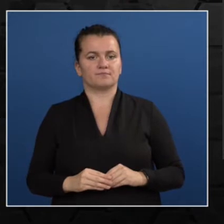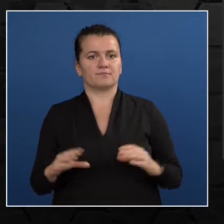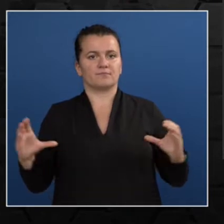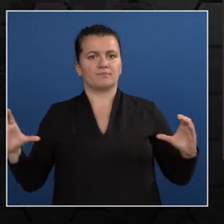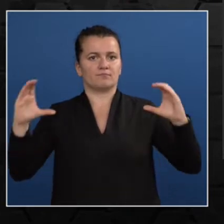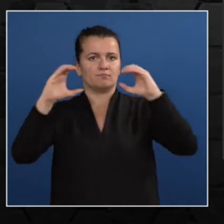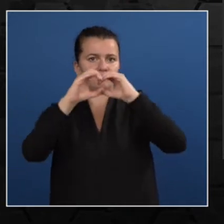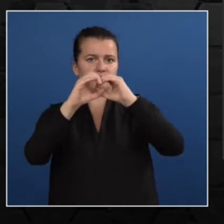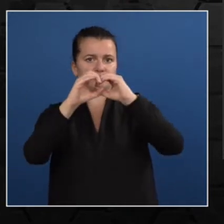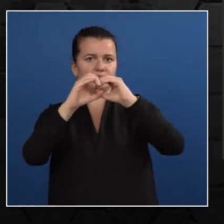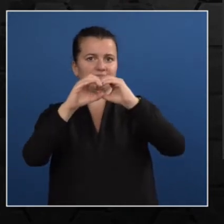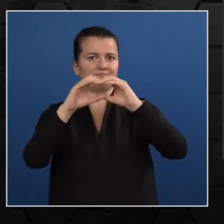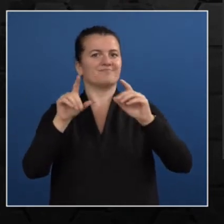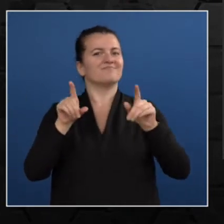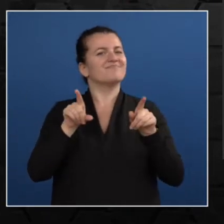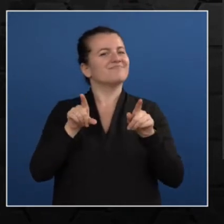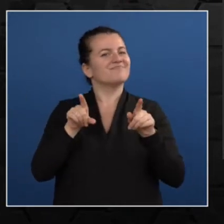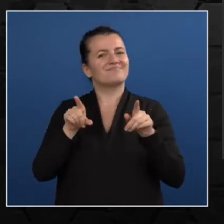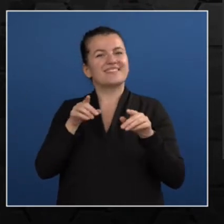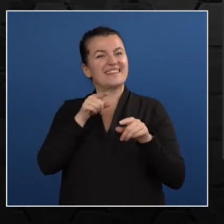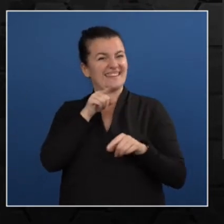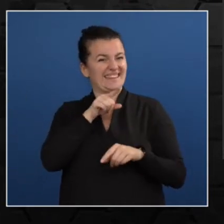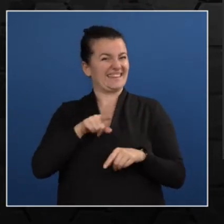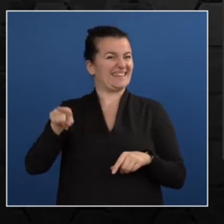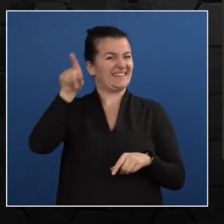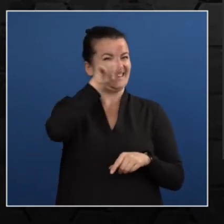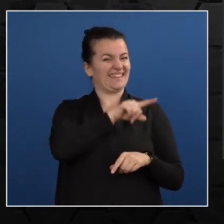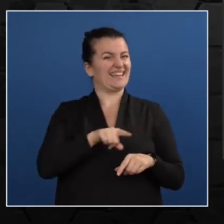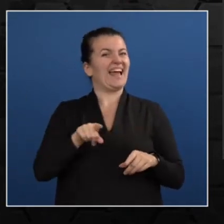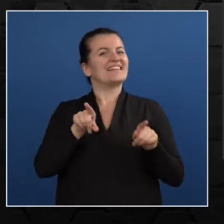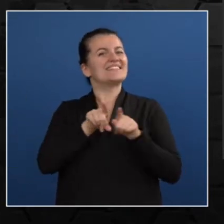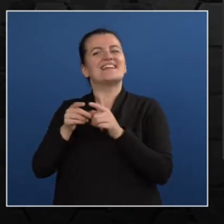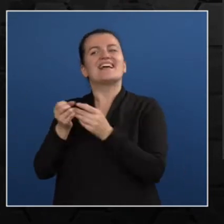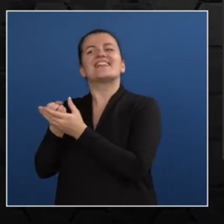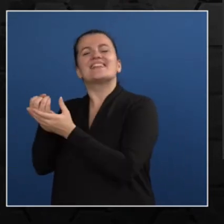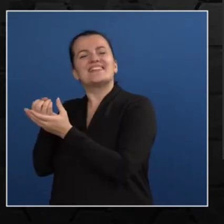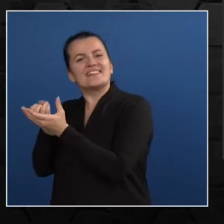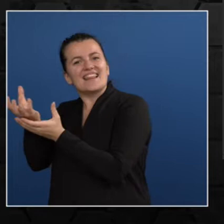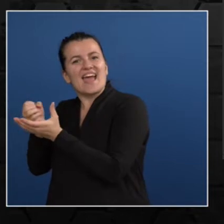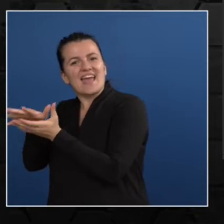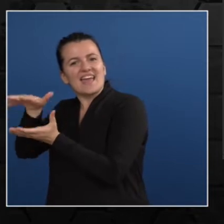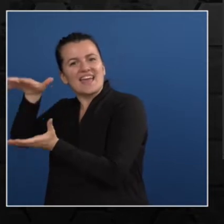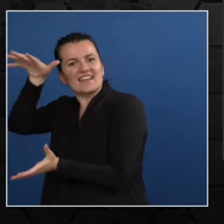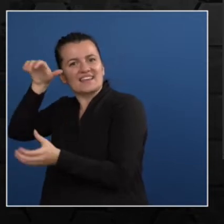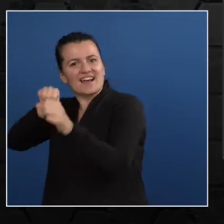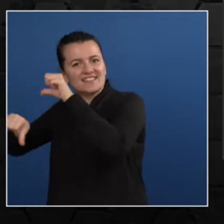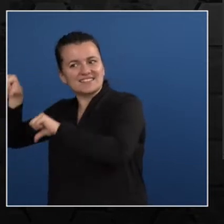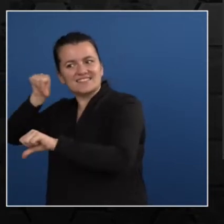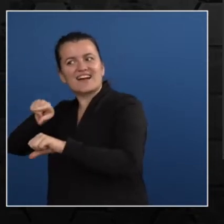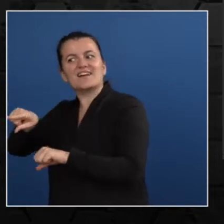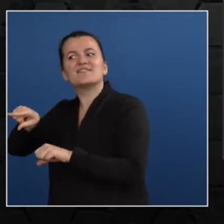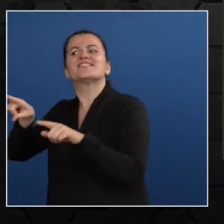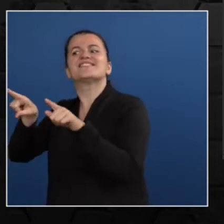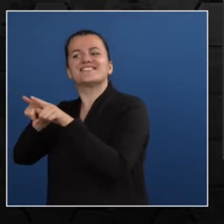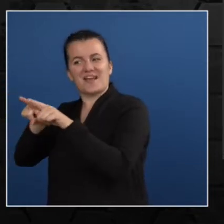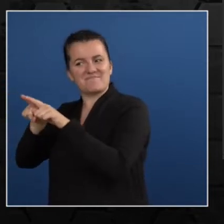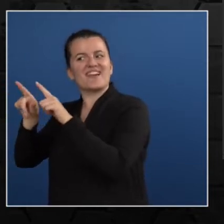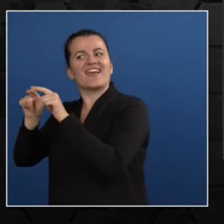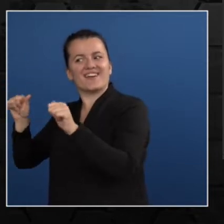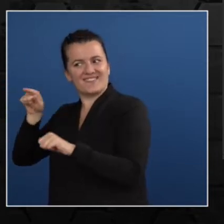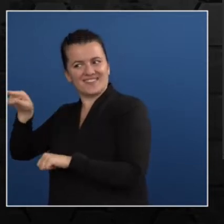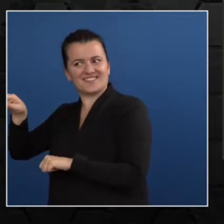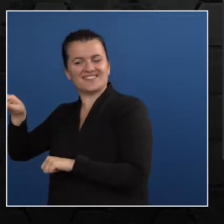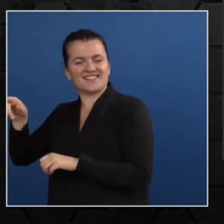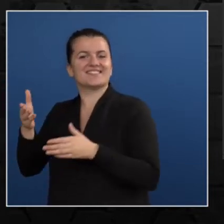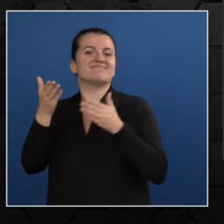data science, a lot of the space is being covered by linguistics, and